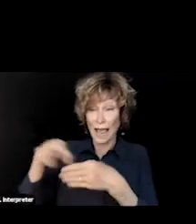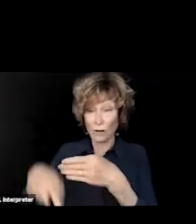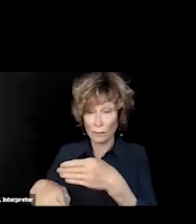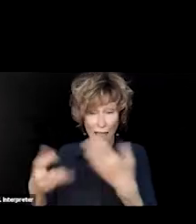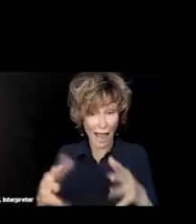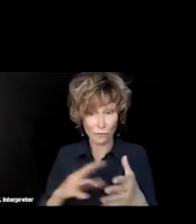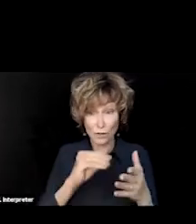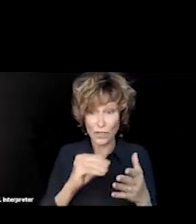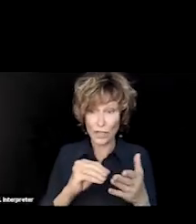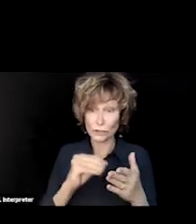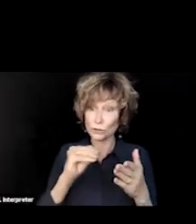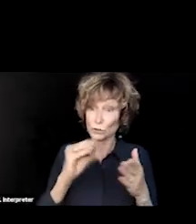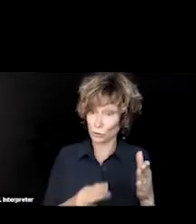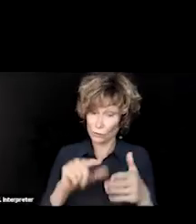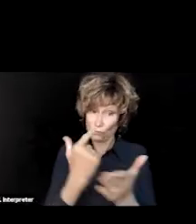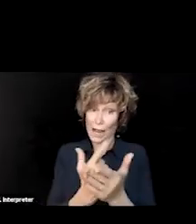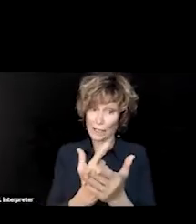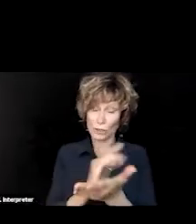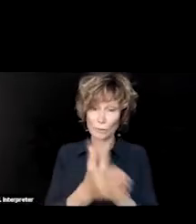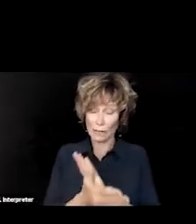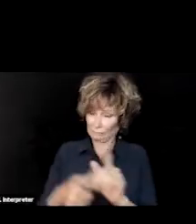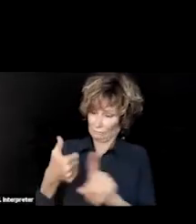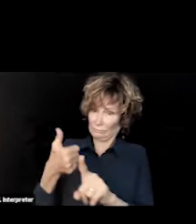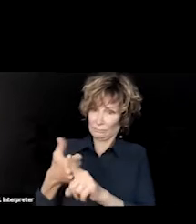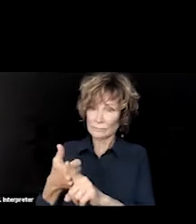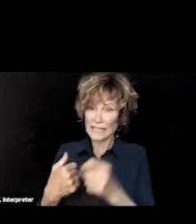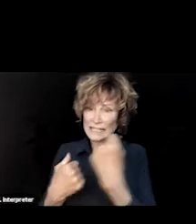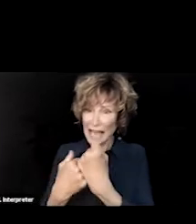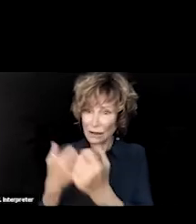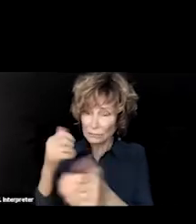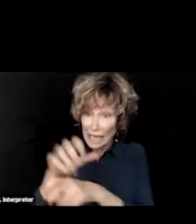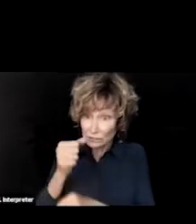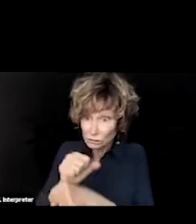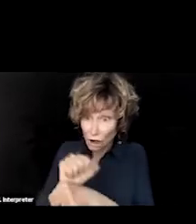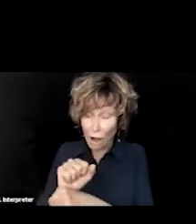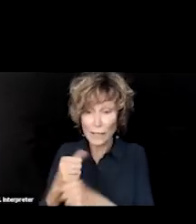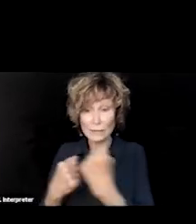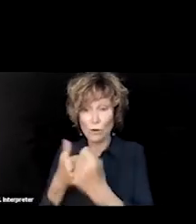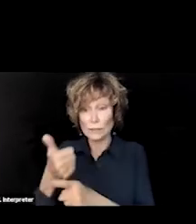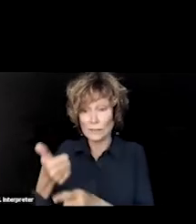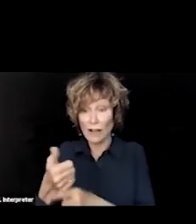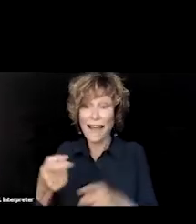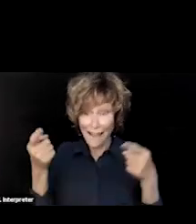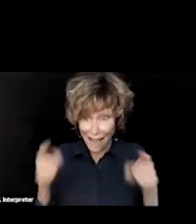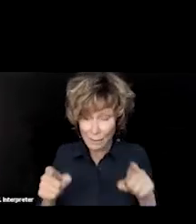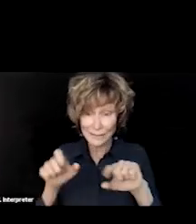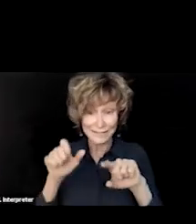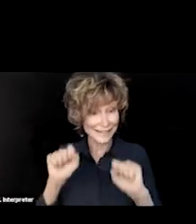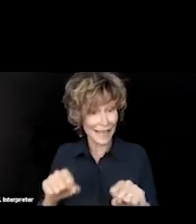student successfully graduates and becomes self-supporting, this can happen if we work together. And